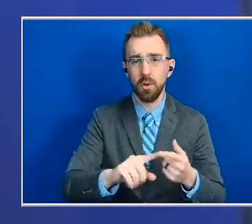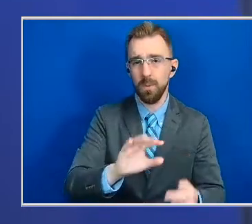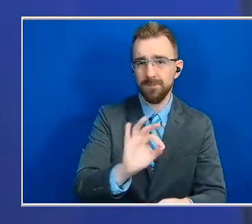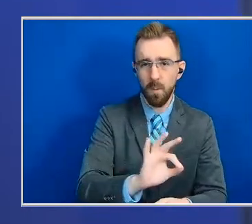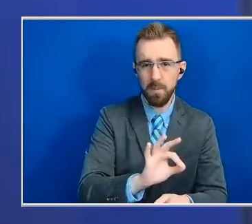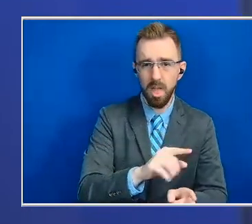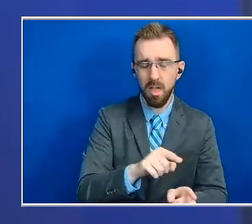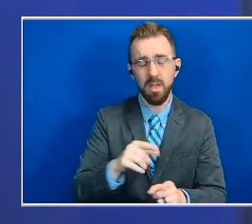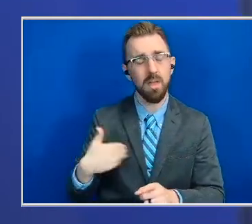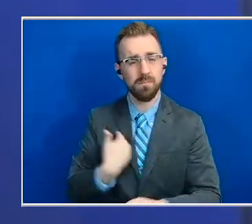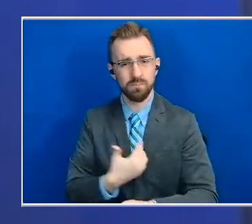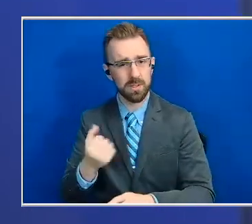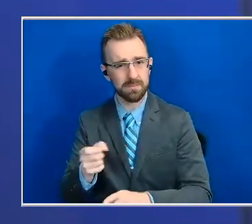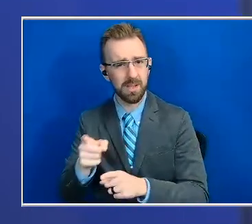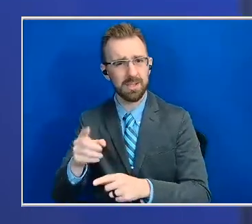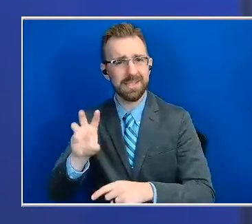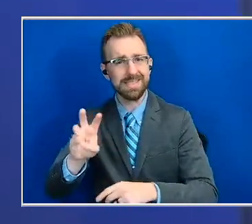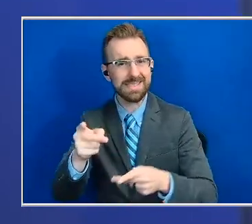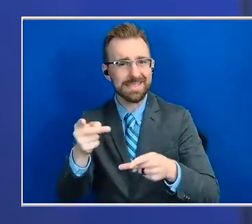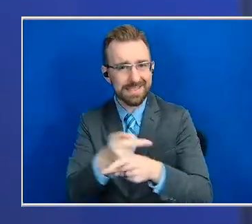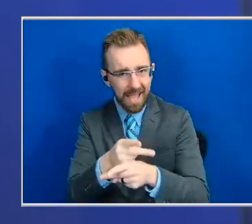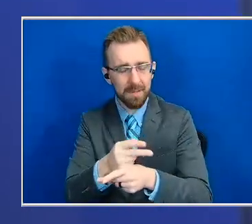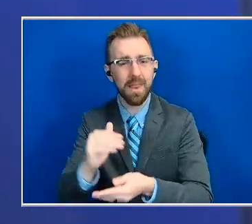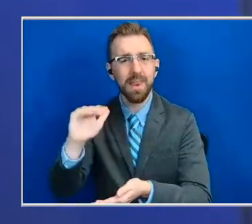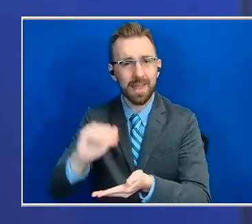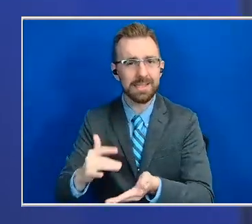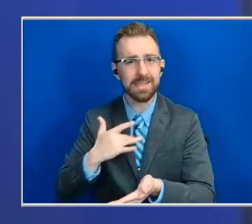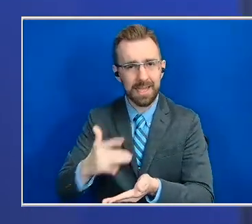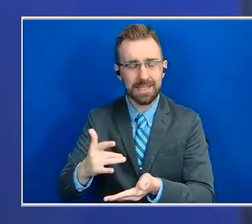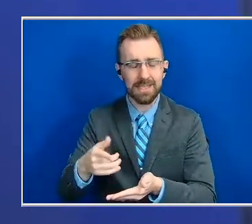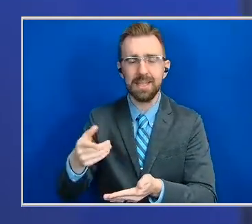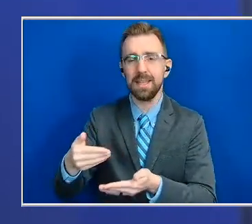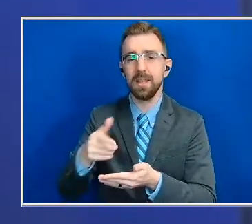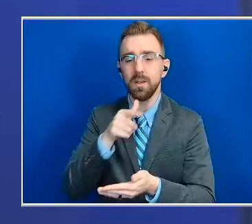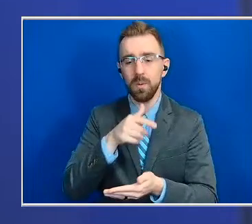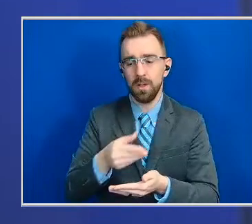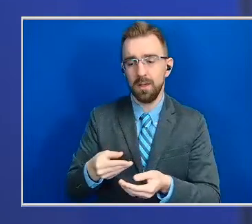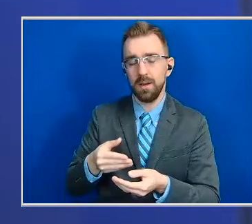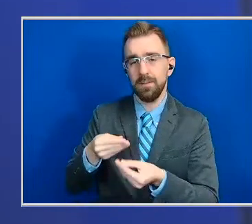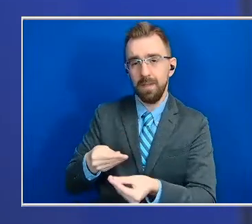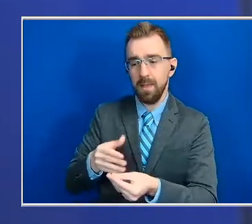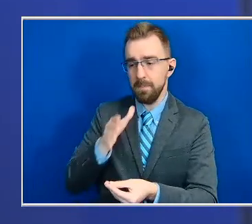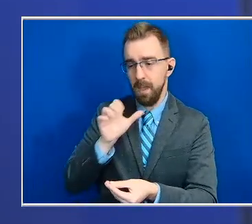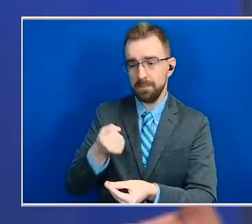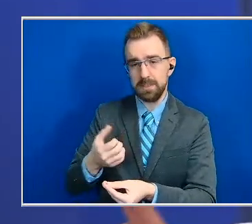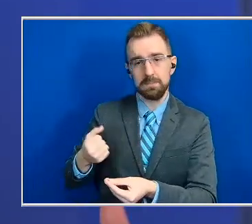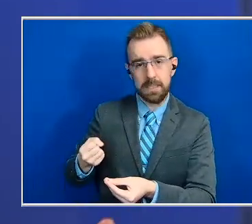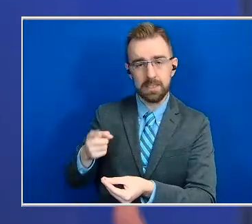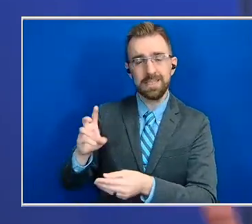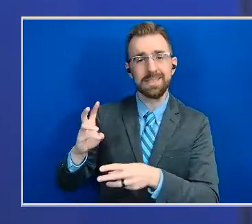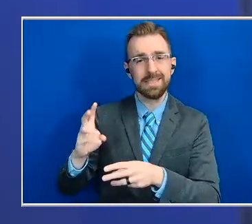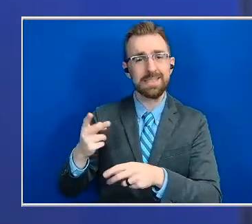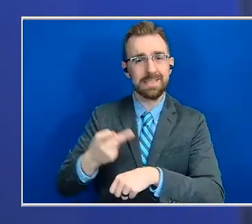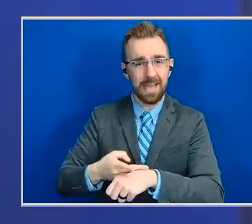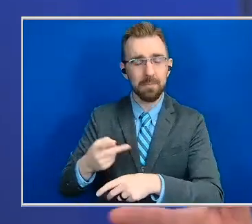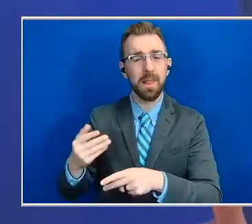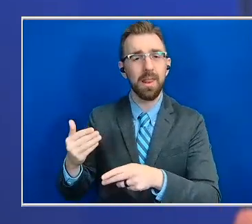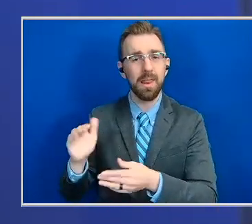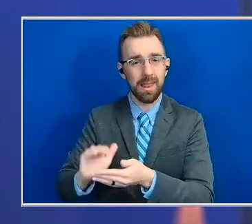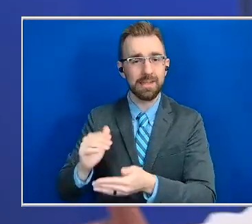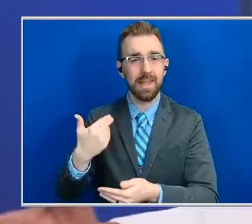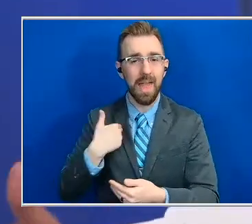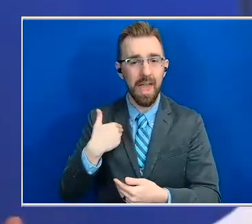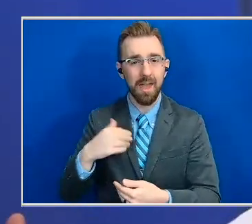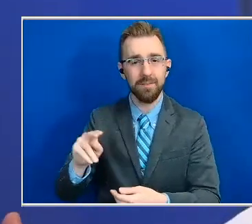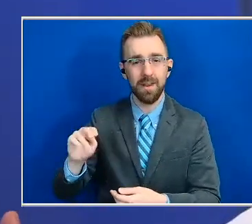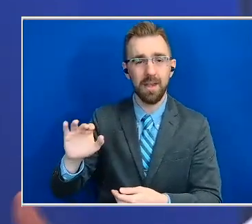is 6 times less likely. Infants who have fed mom's breast milk, 6 times less likely to have neck compared to babies